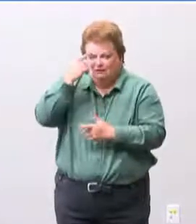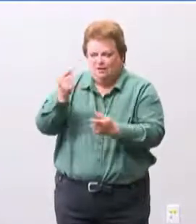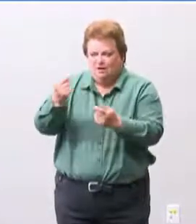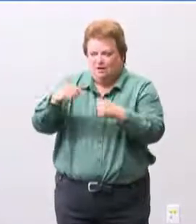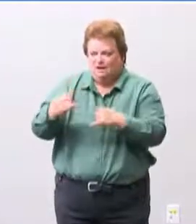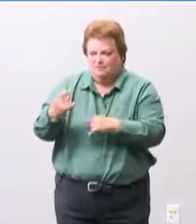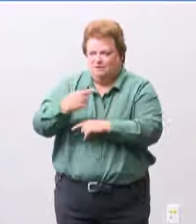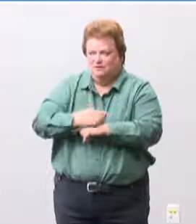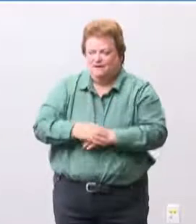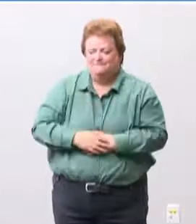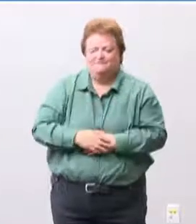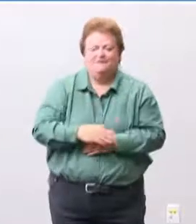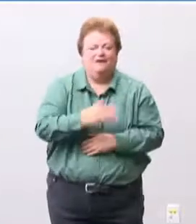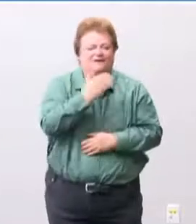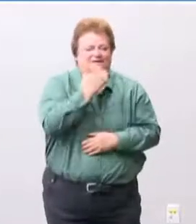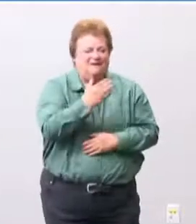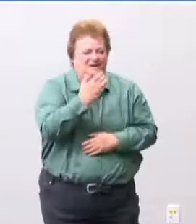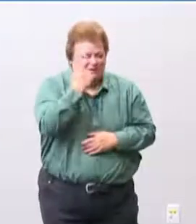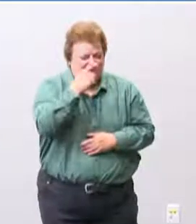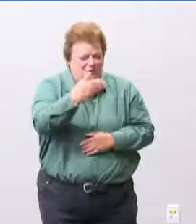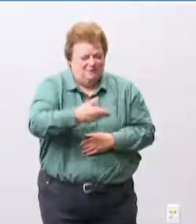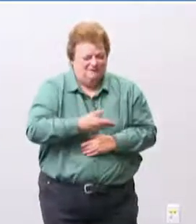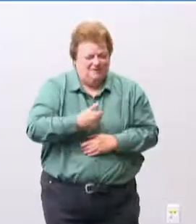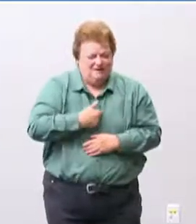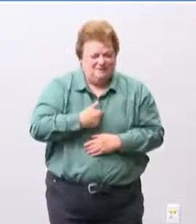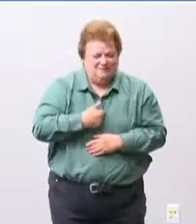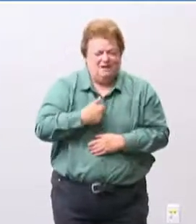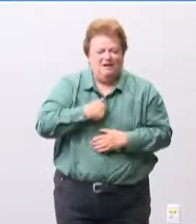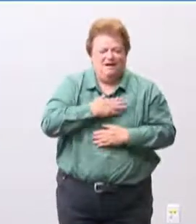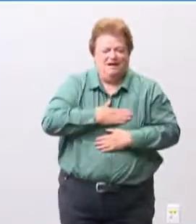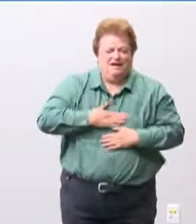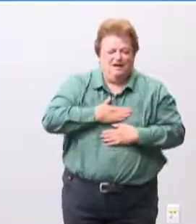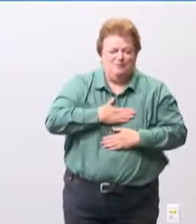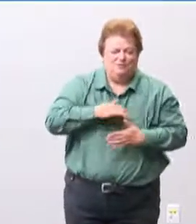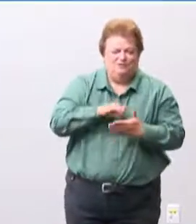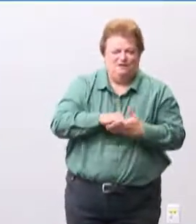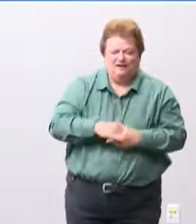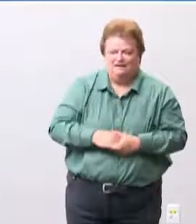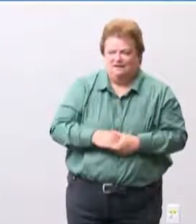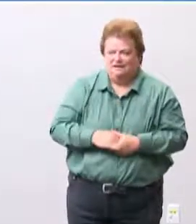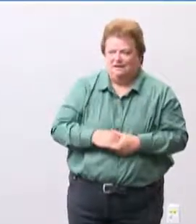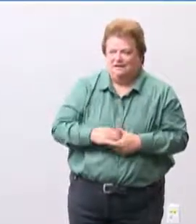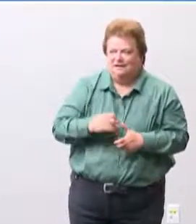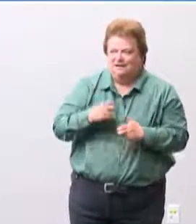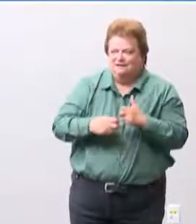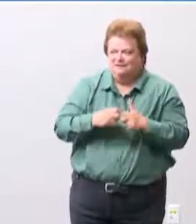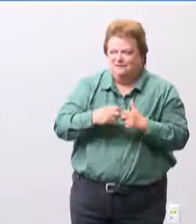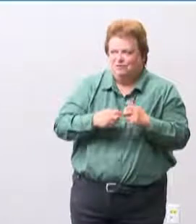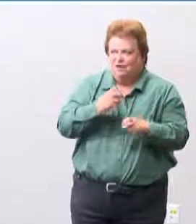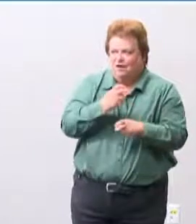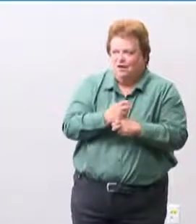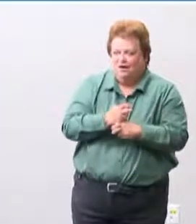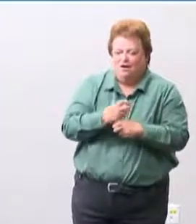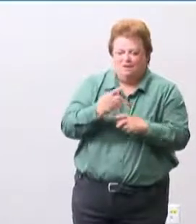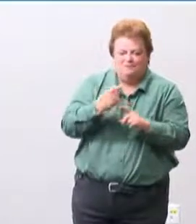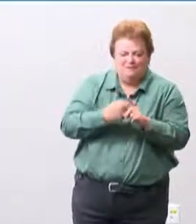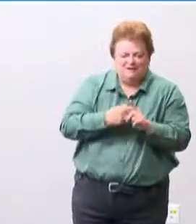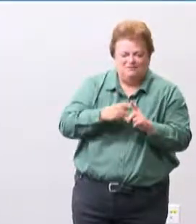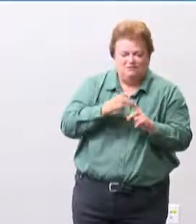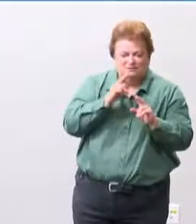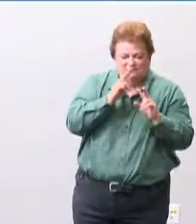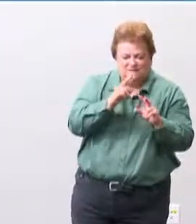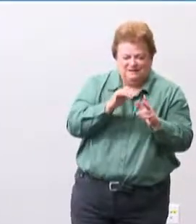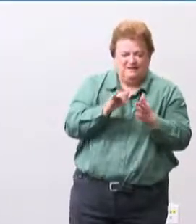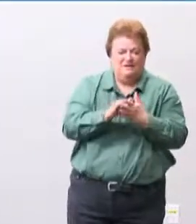Thanks for having me, Director Lopez. I appreciate it. It's been a difficult couple months watching this Delta surge because